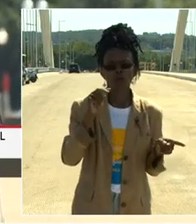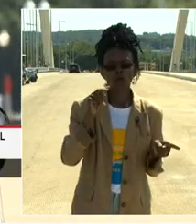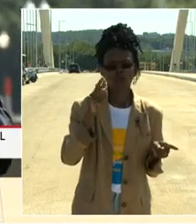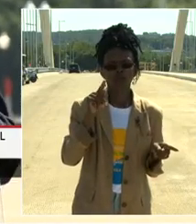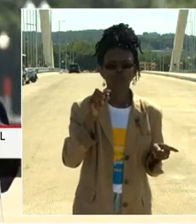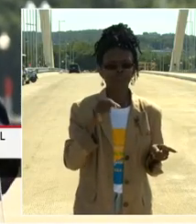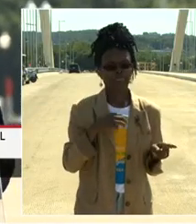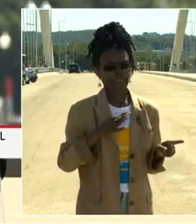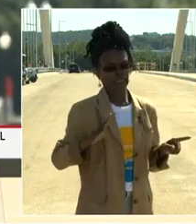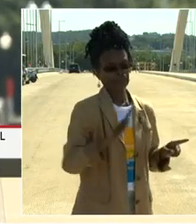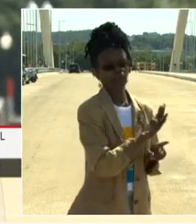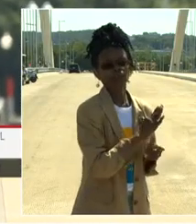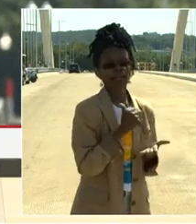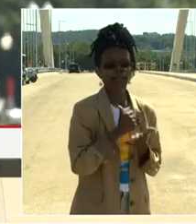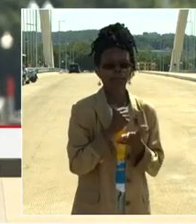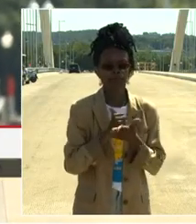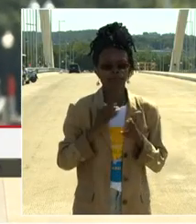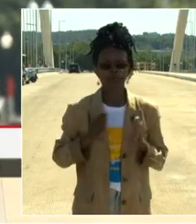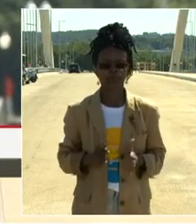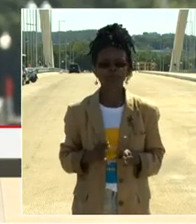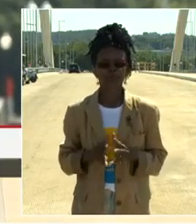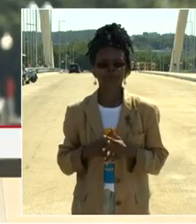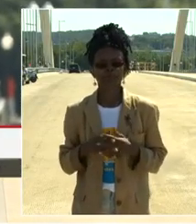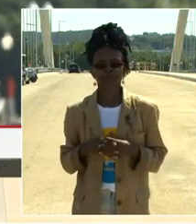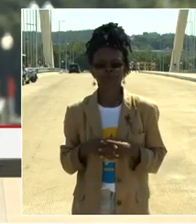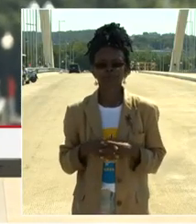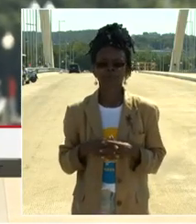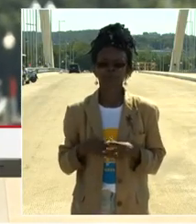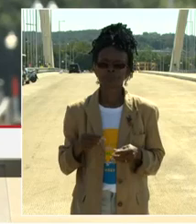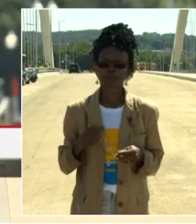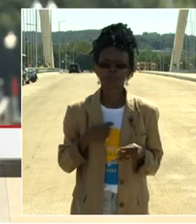a title of which I am very, very proud.